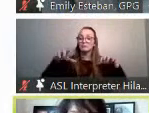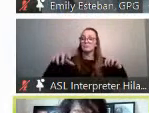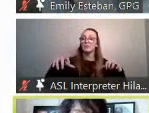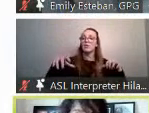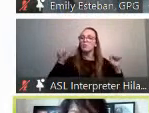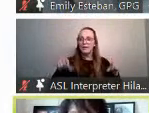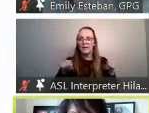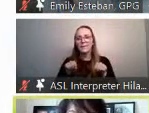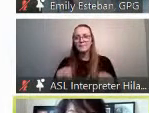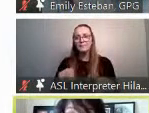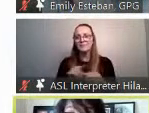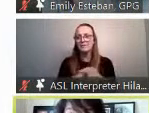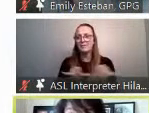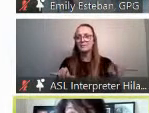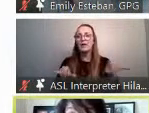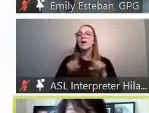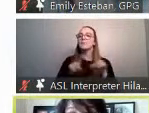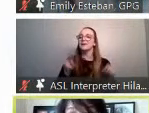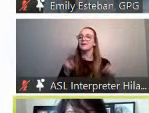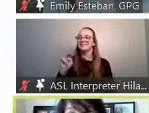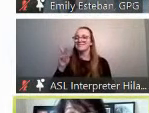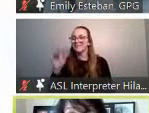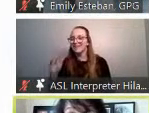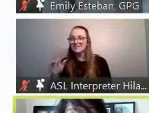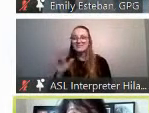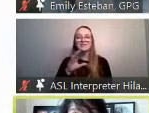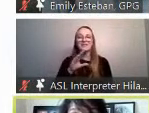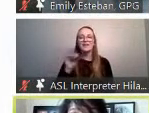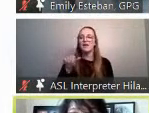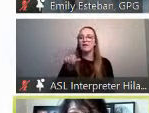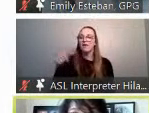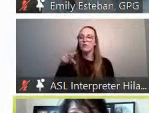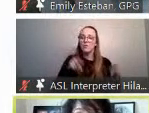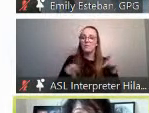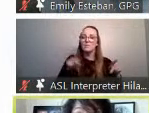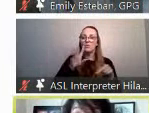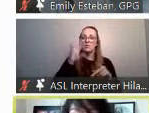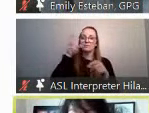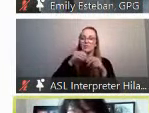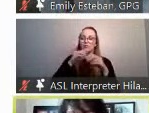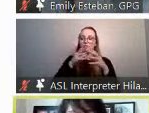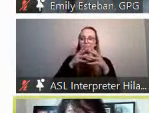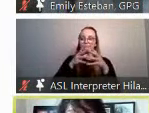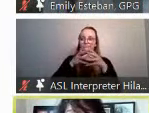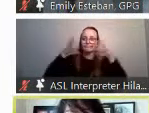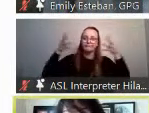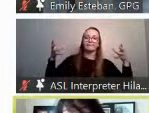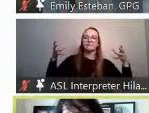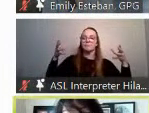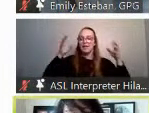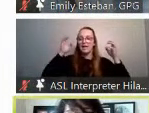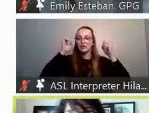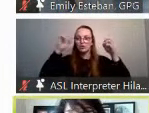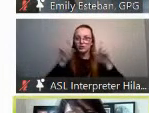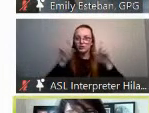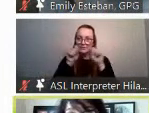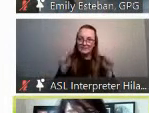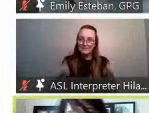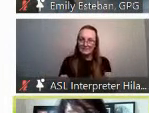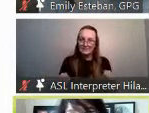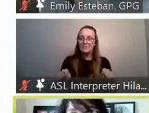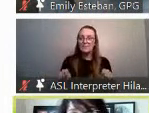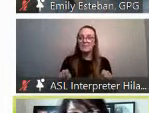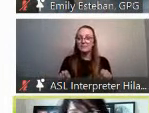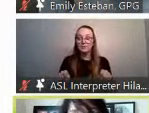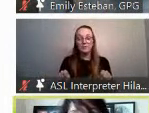as Nancy and others who are part of the kind of the broader education system institutions, it has been